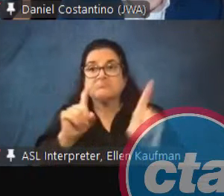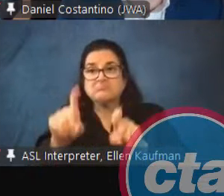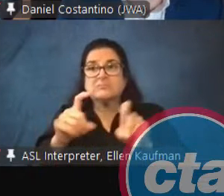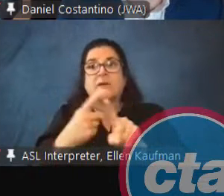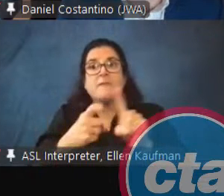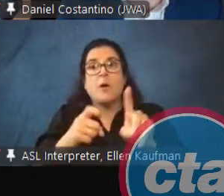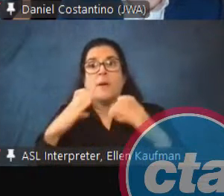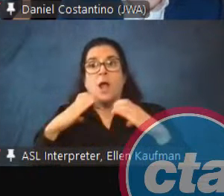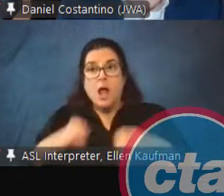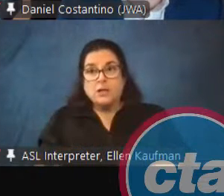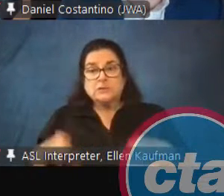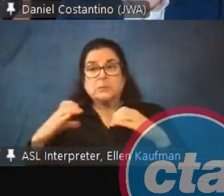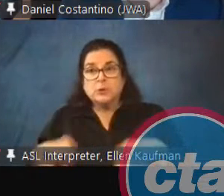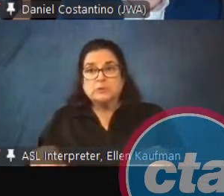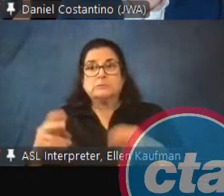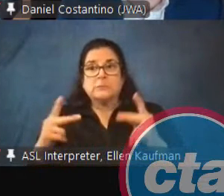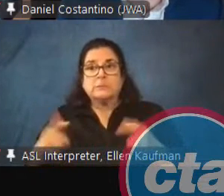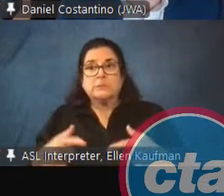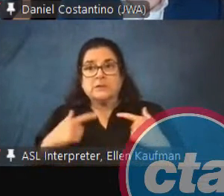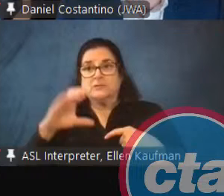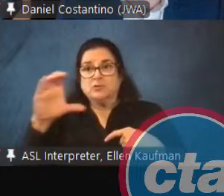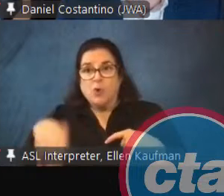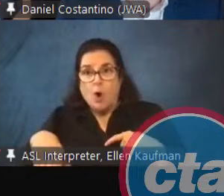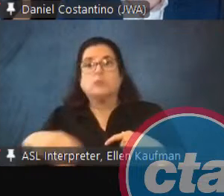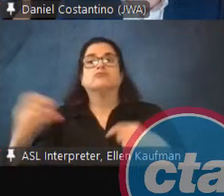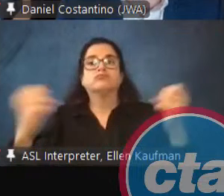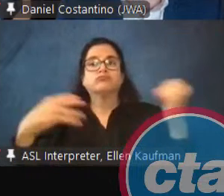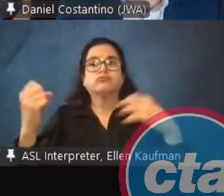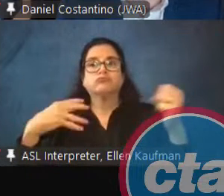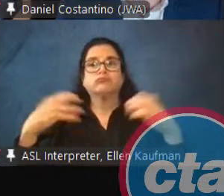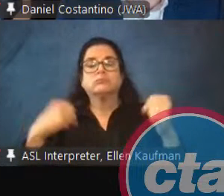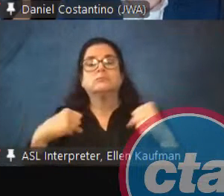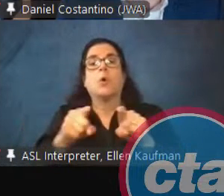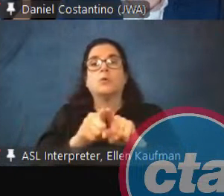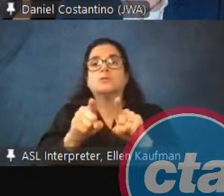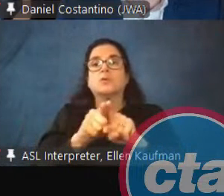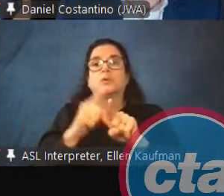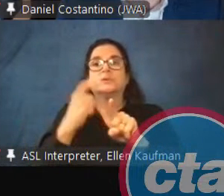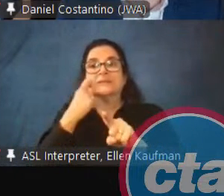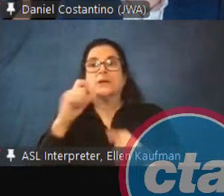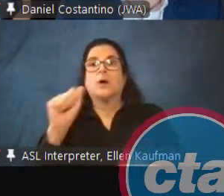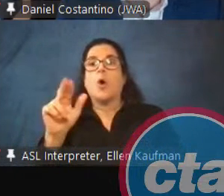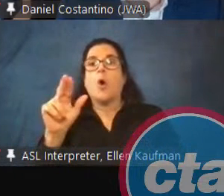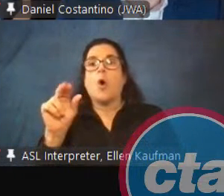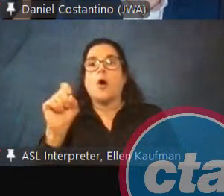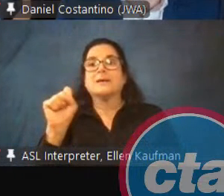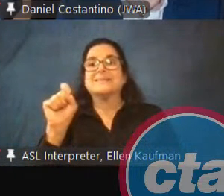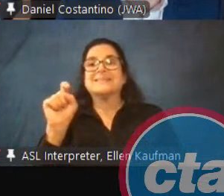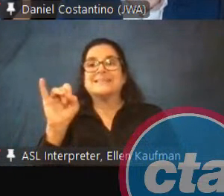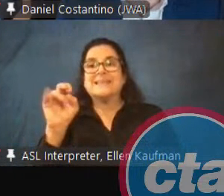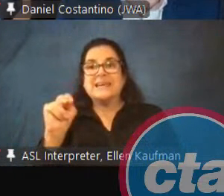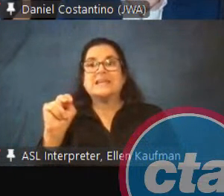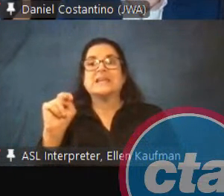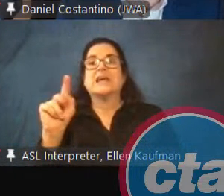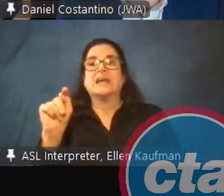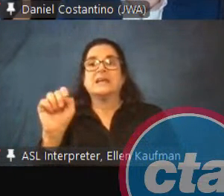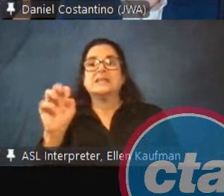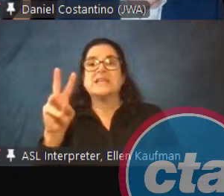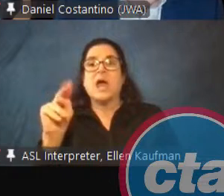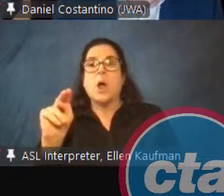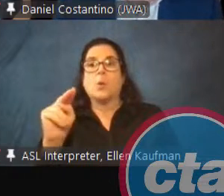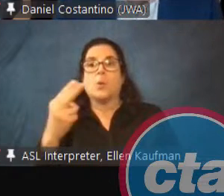and residents. We also have done a pop-up event at the Austin Town Hall Farmers Market, and we've been engaged with